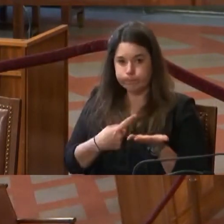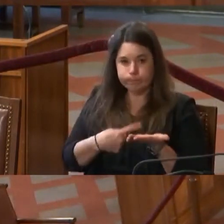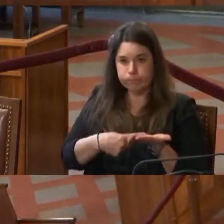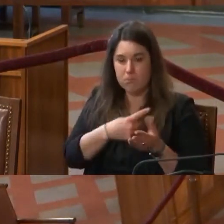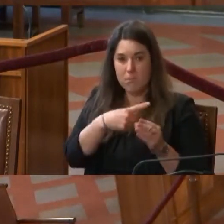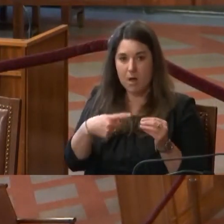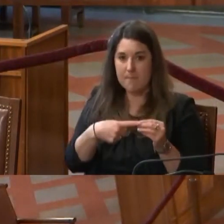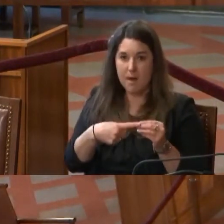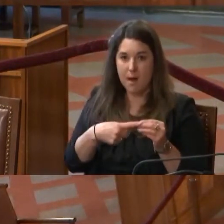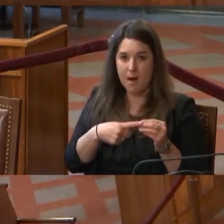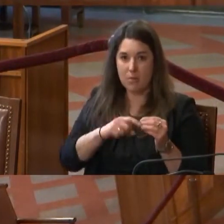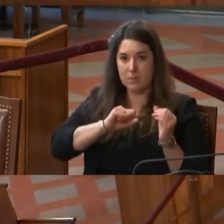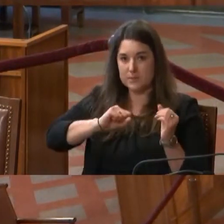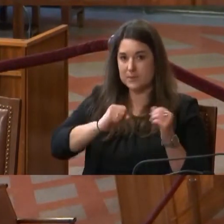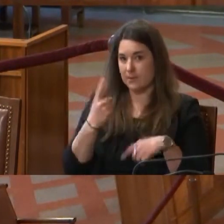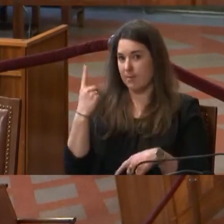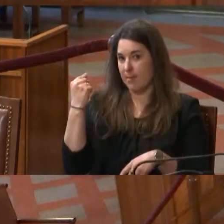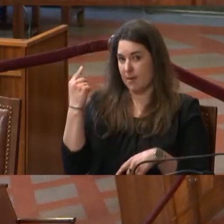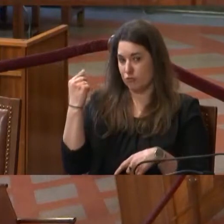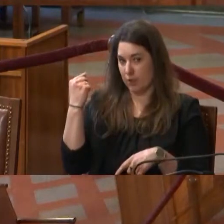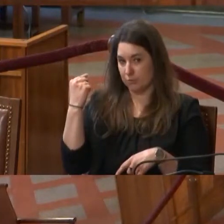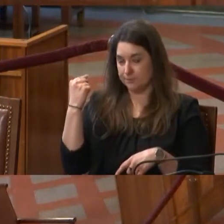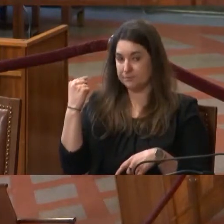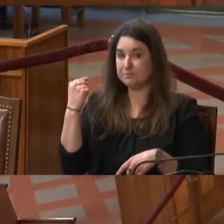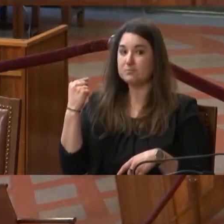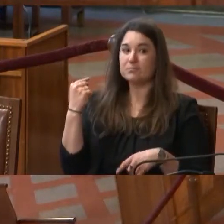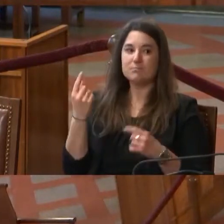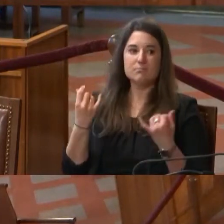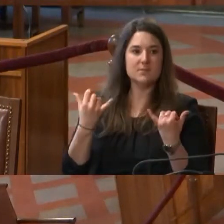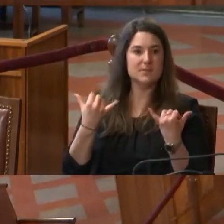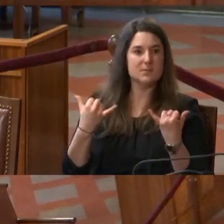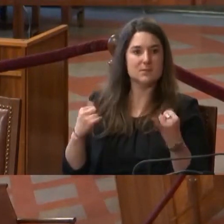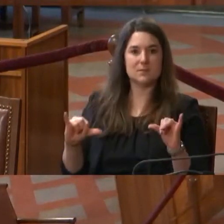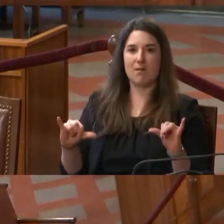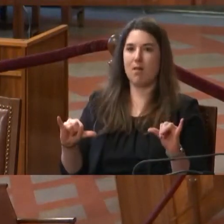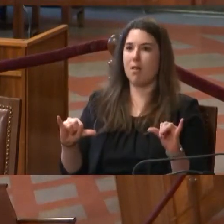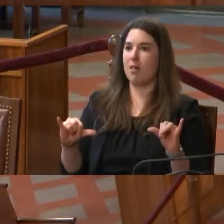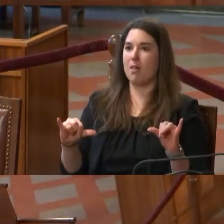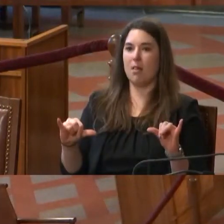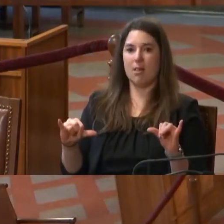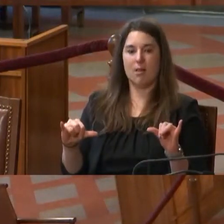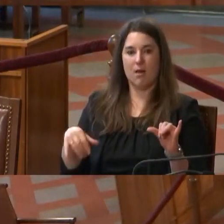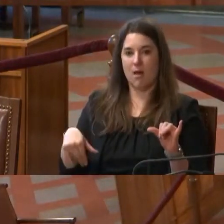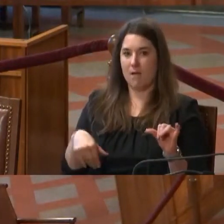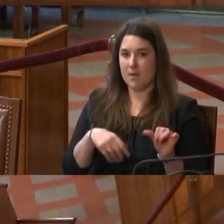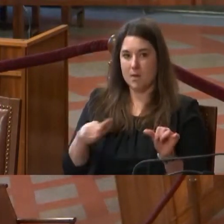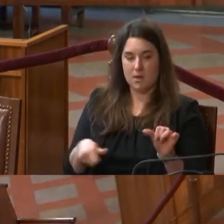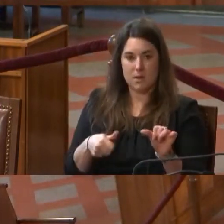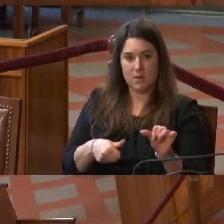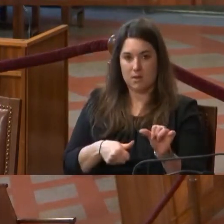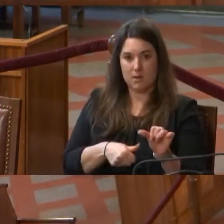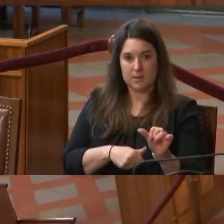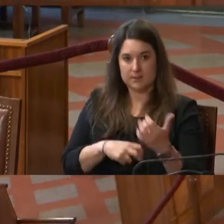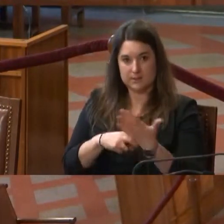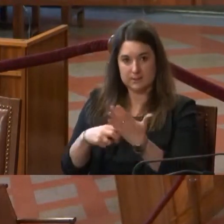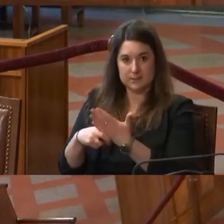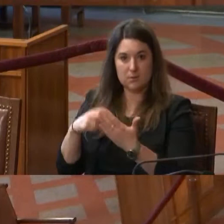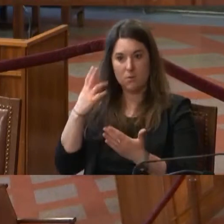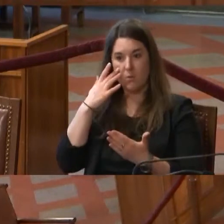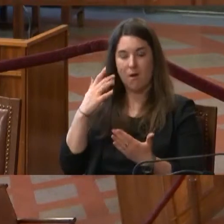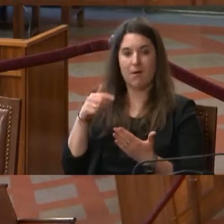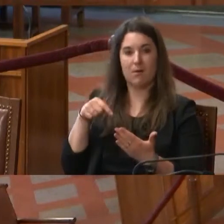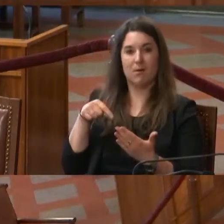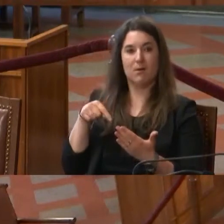the revisions last year, but still have not enacted them because we've been giving this date,